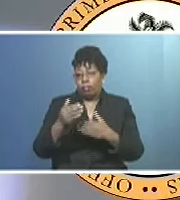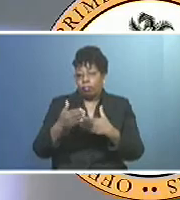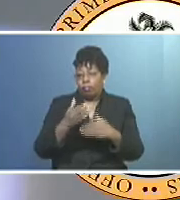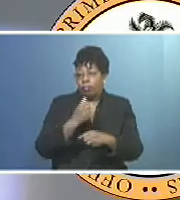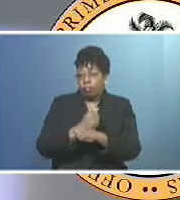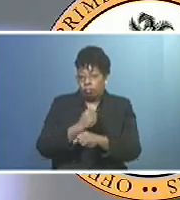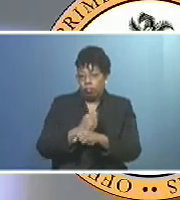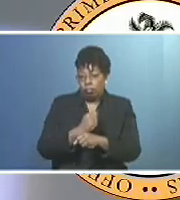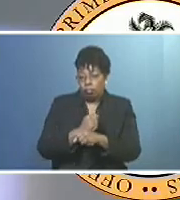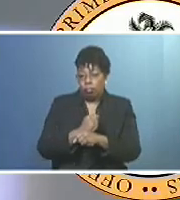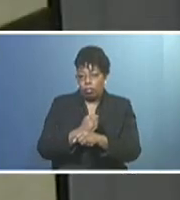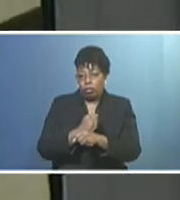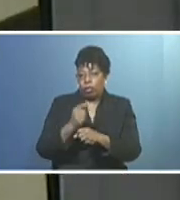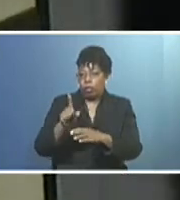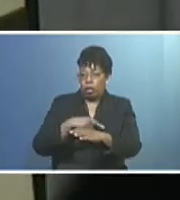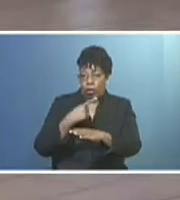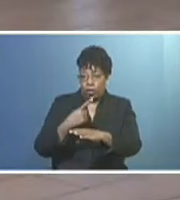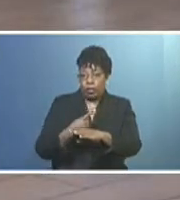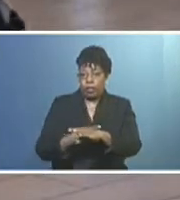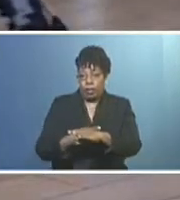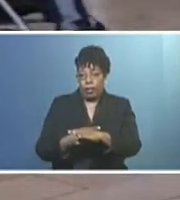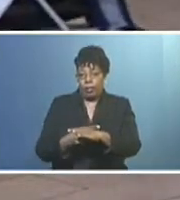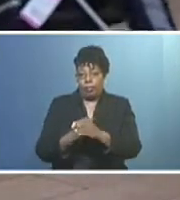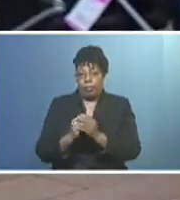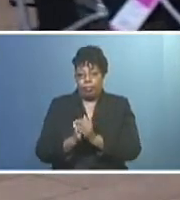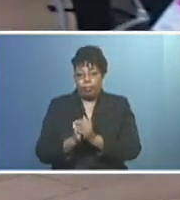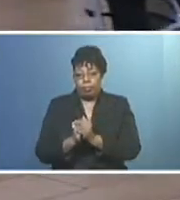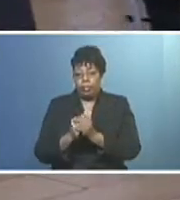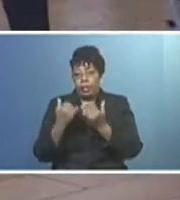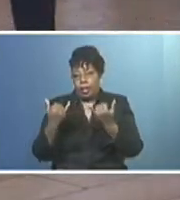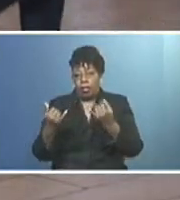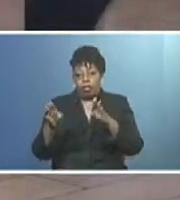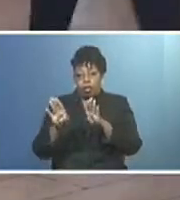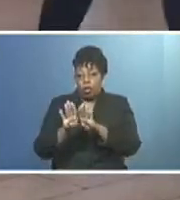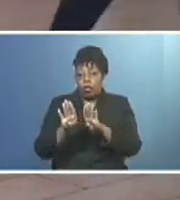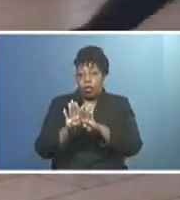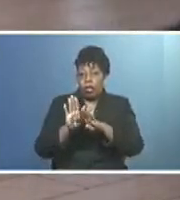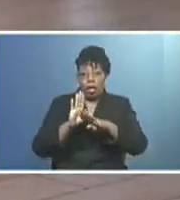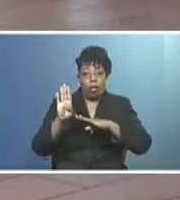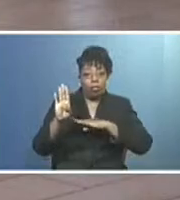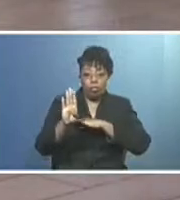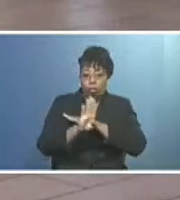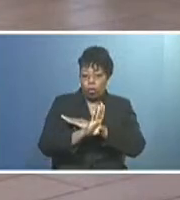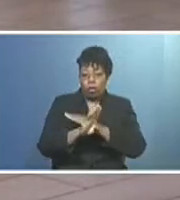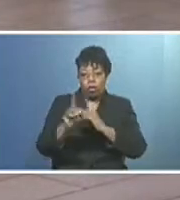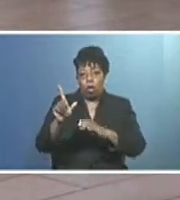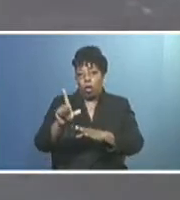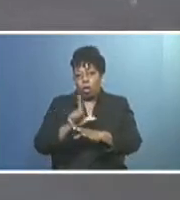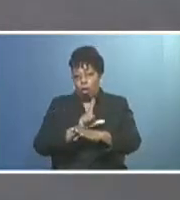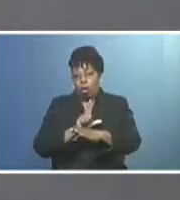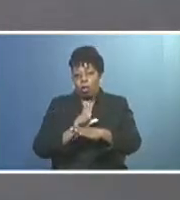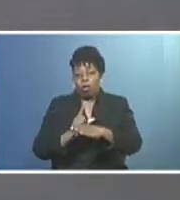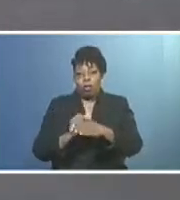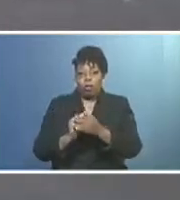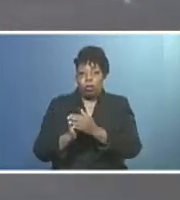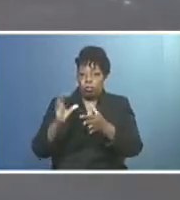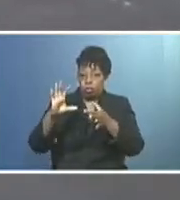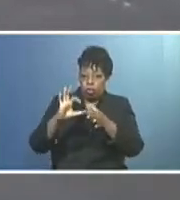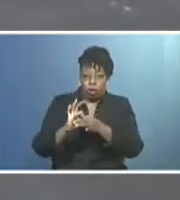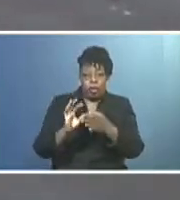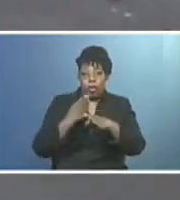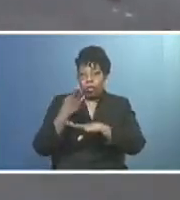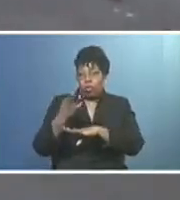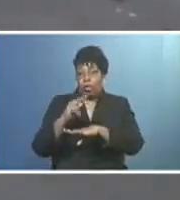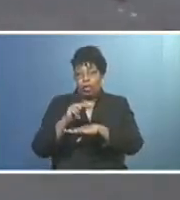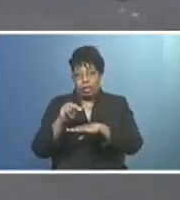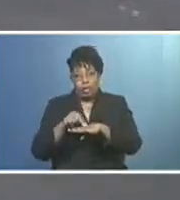a long time. Blunt instruments like shutting our borders or prolonged nationwide lockdowns are off